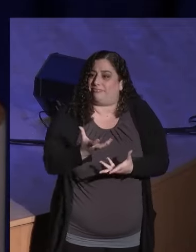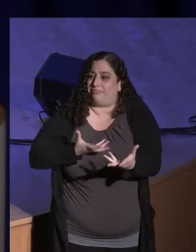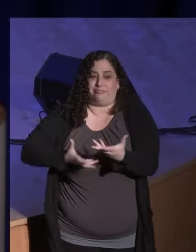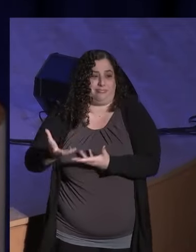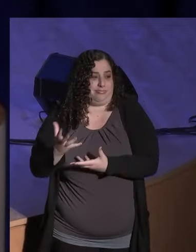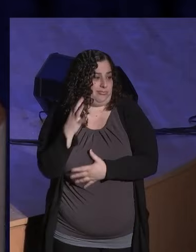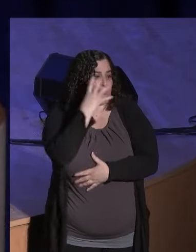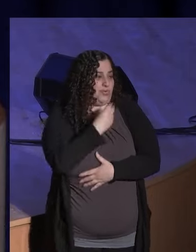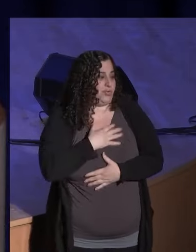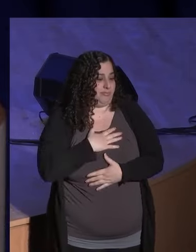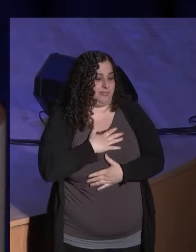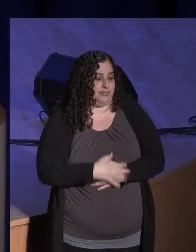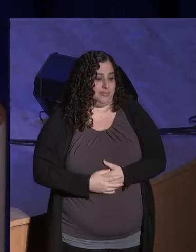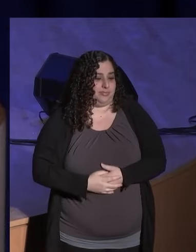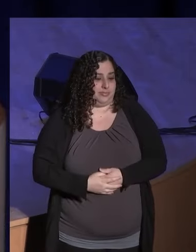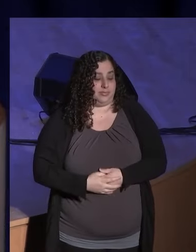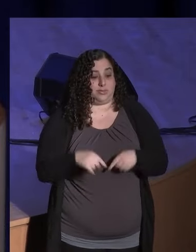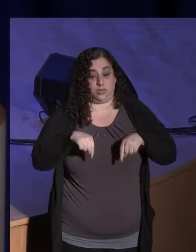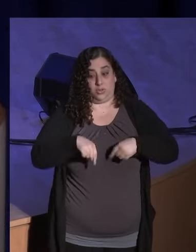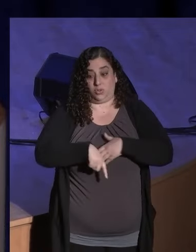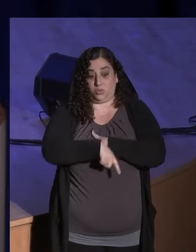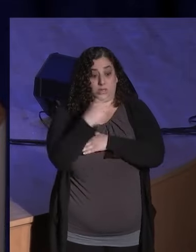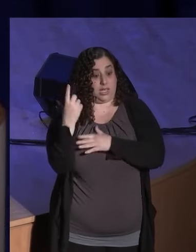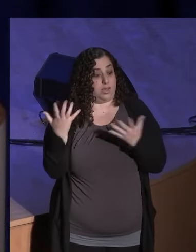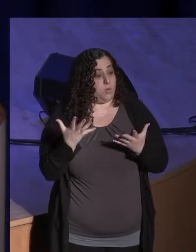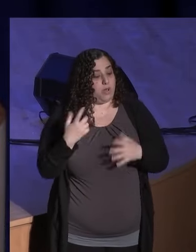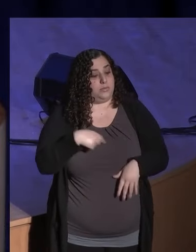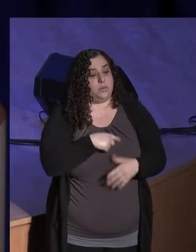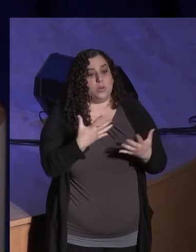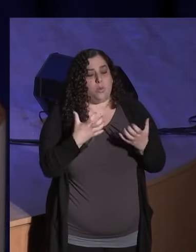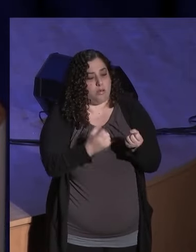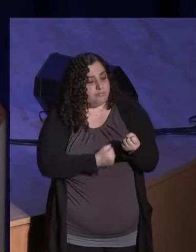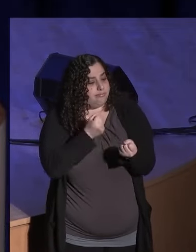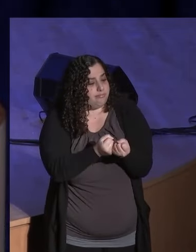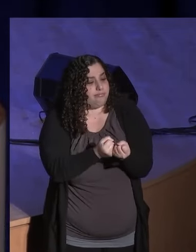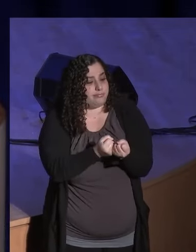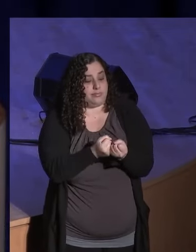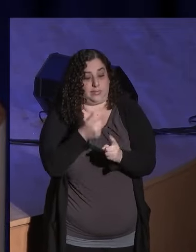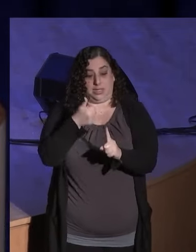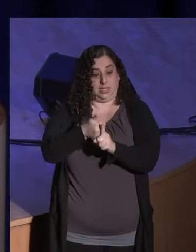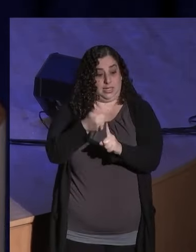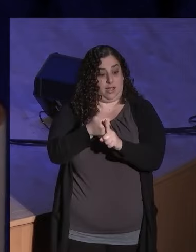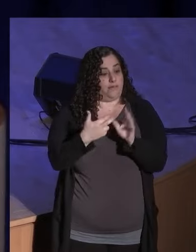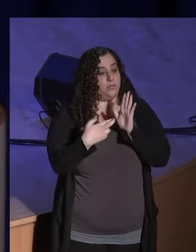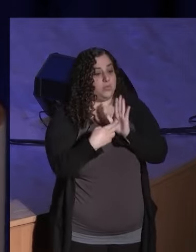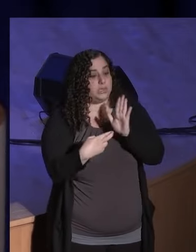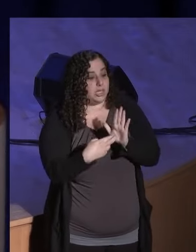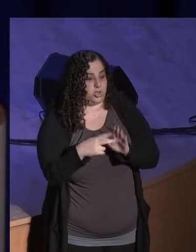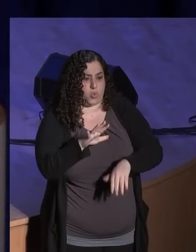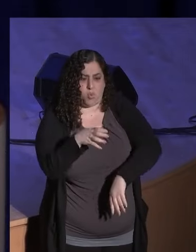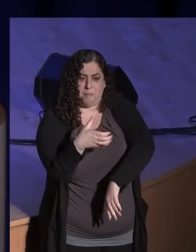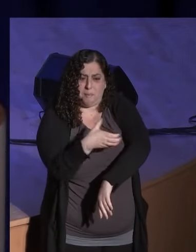This program highlights the power of self-representation. It is an opportunity for visitors to hear from and talk